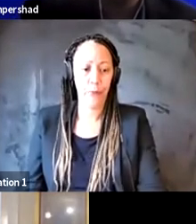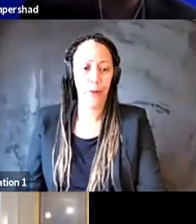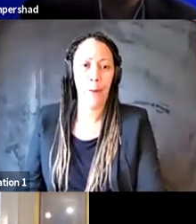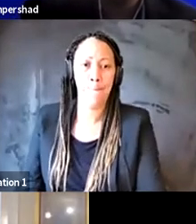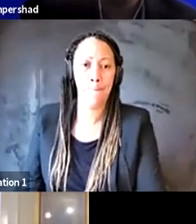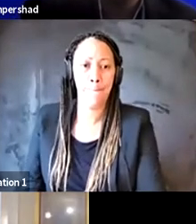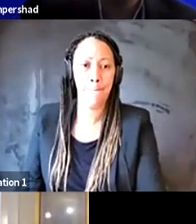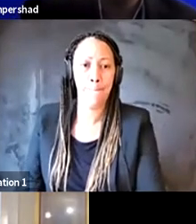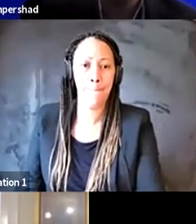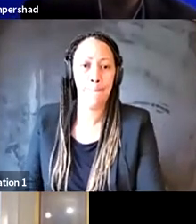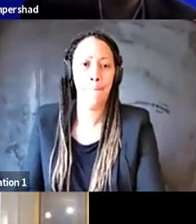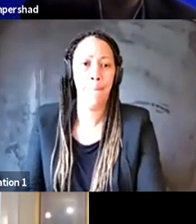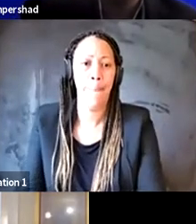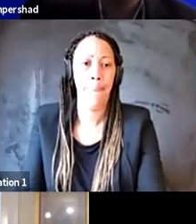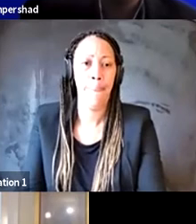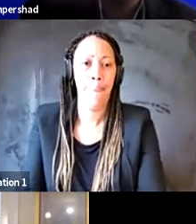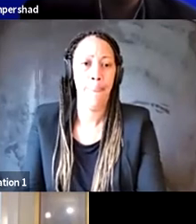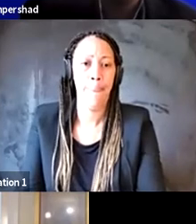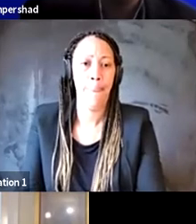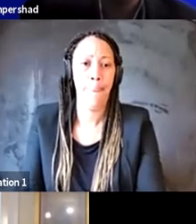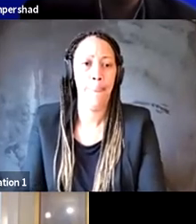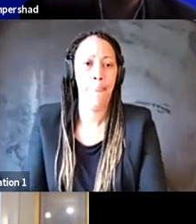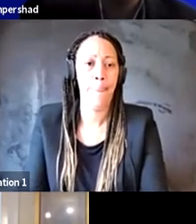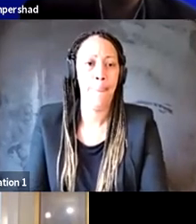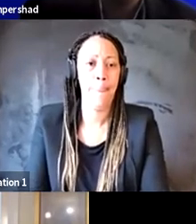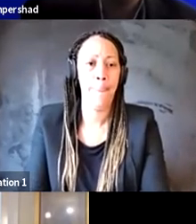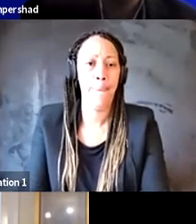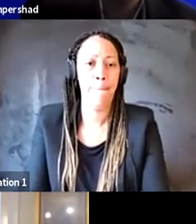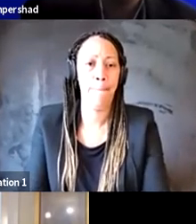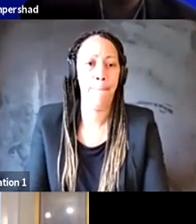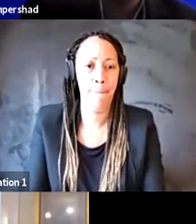We can see who's him. Who's in opposition? Councilman Stephen Levin.